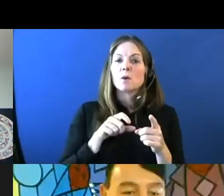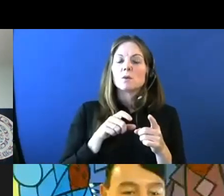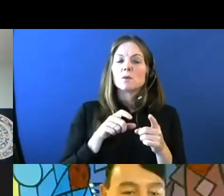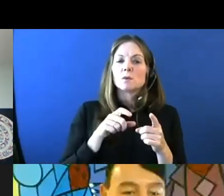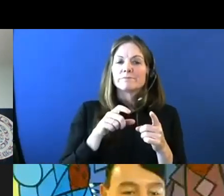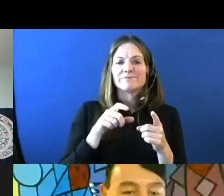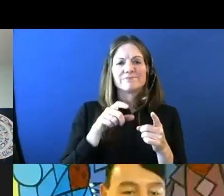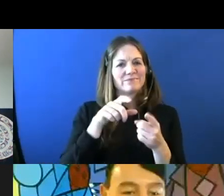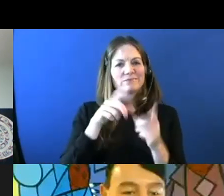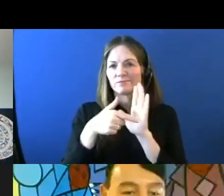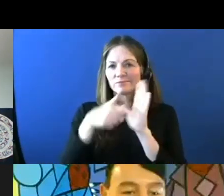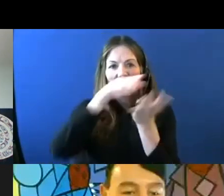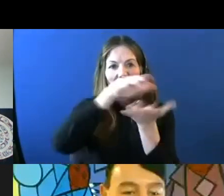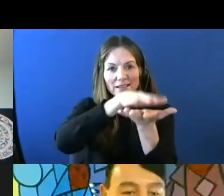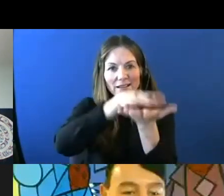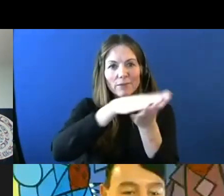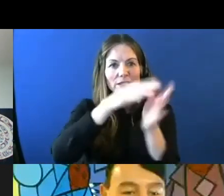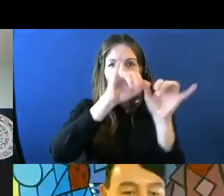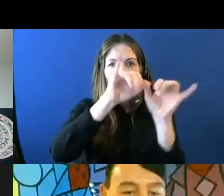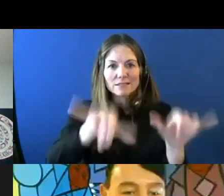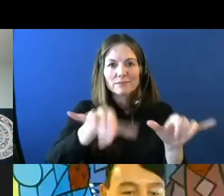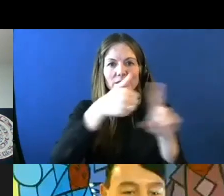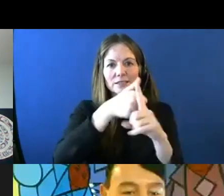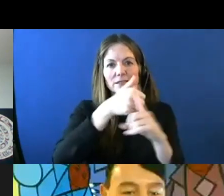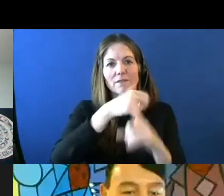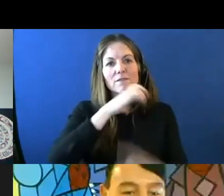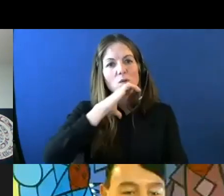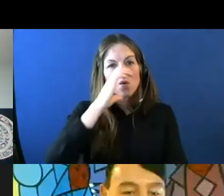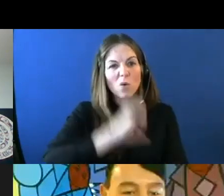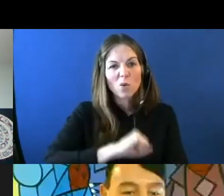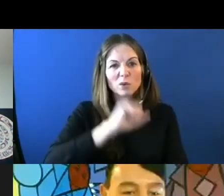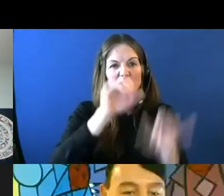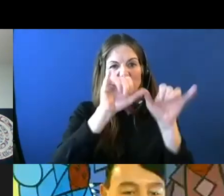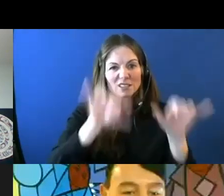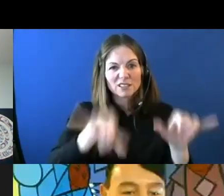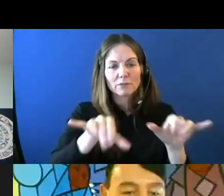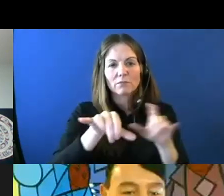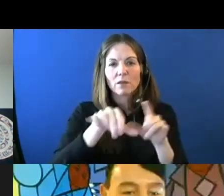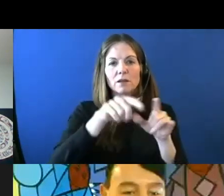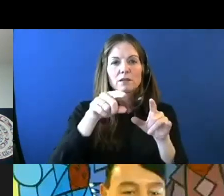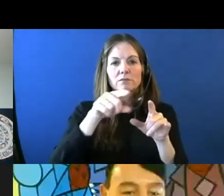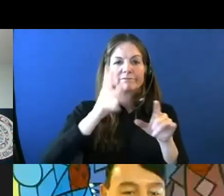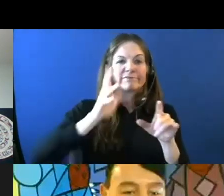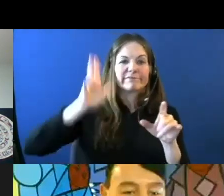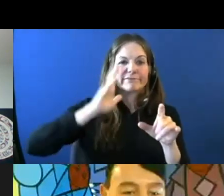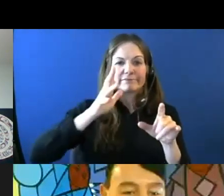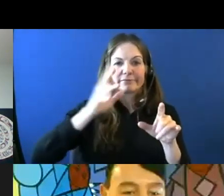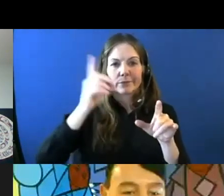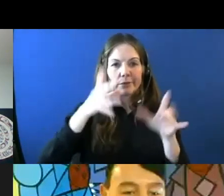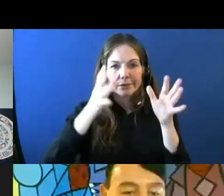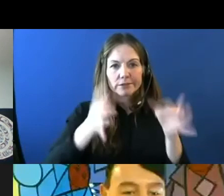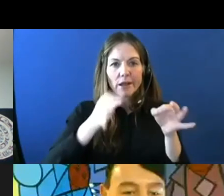very old system, and it determines what we see value in, what we see